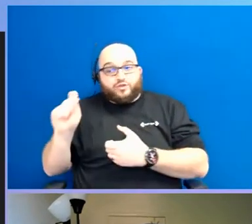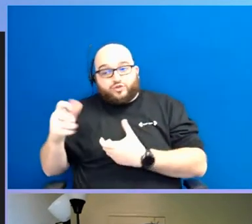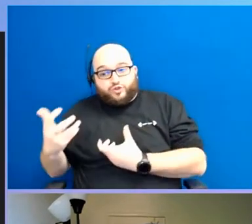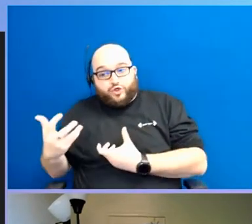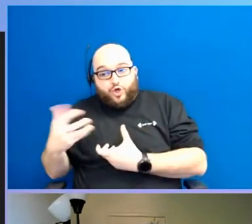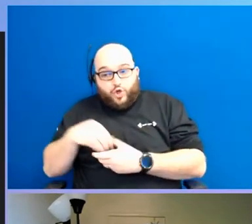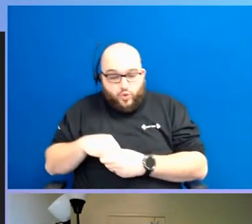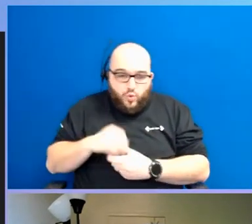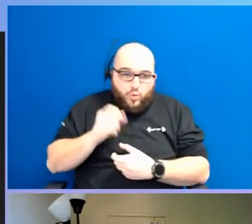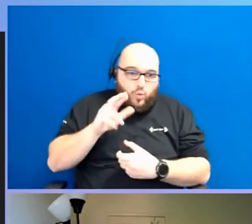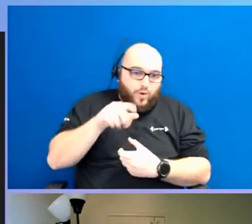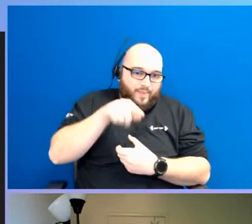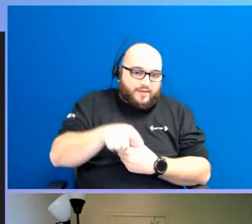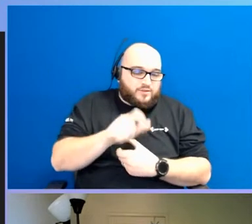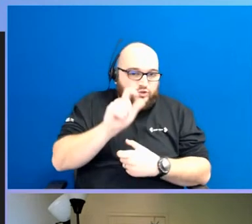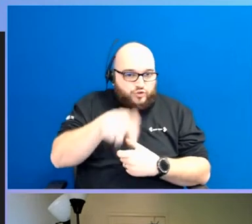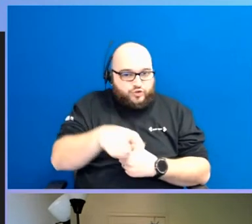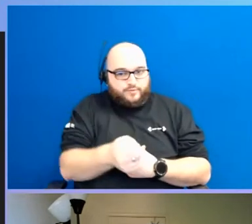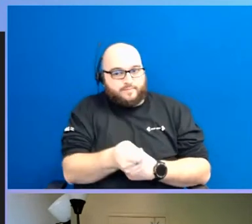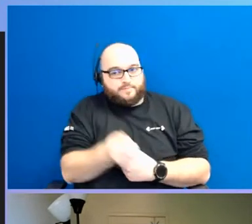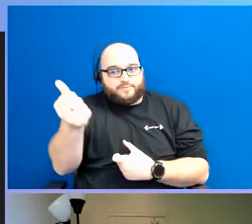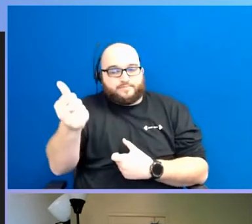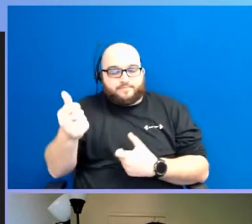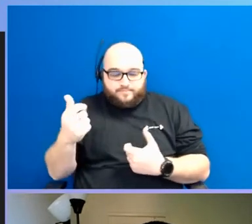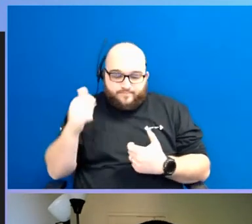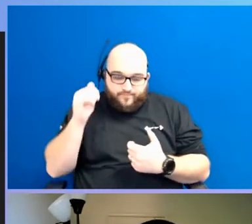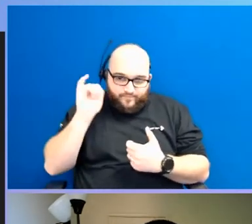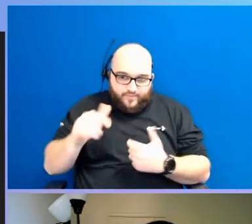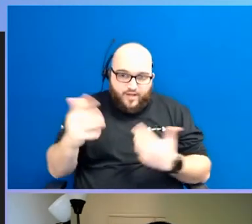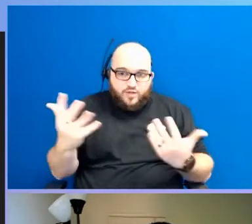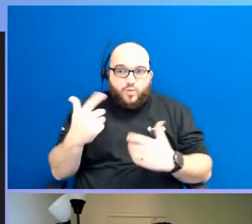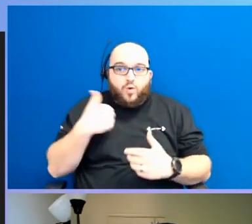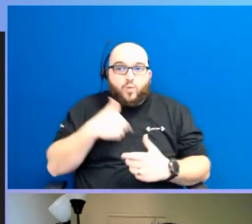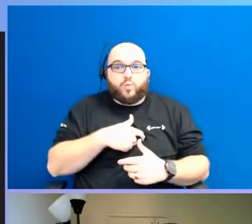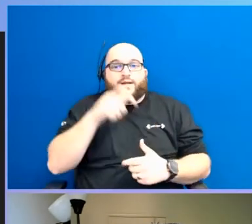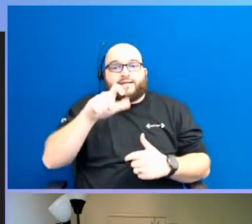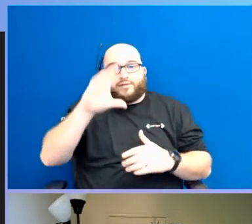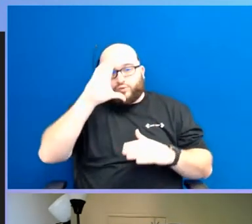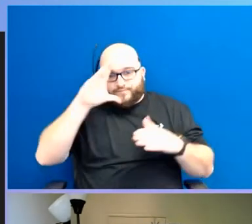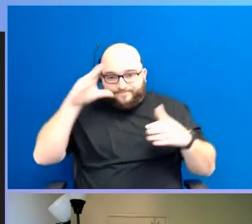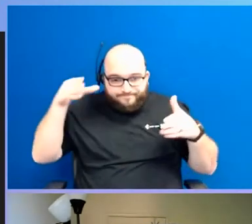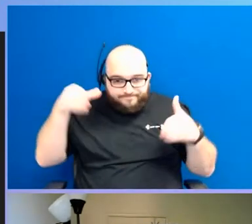text? And I think that is something that we're trying to focus on